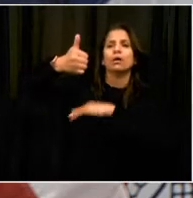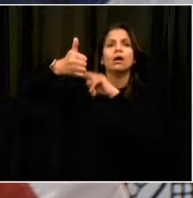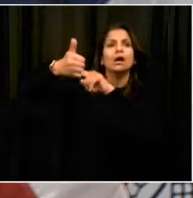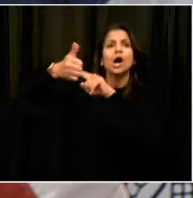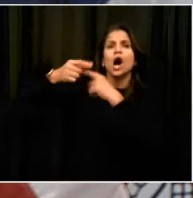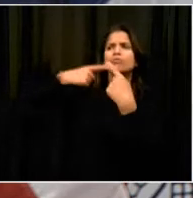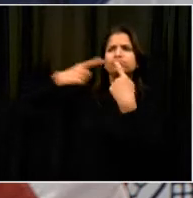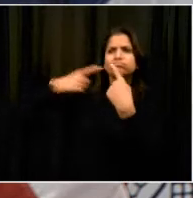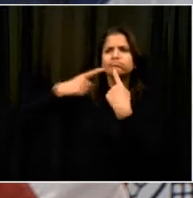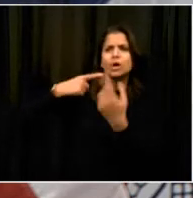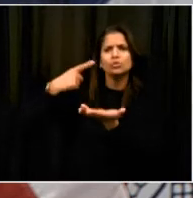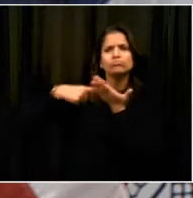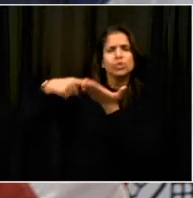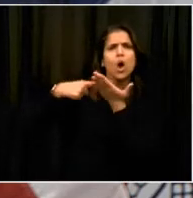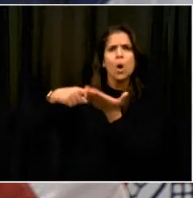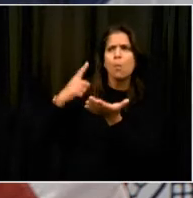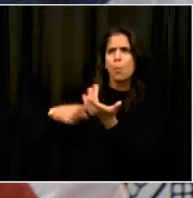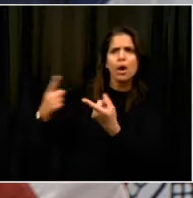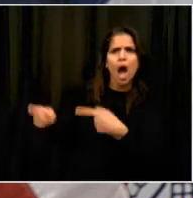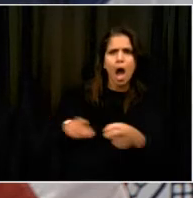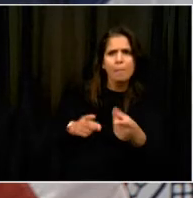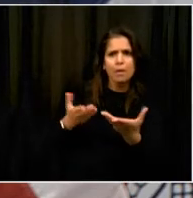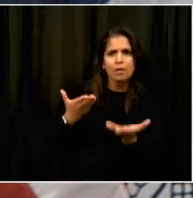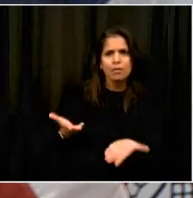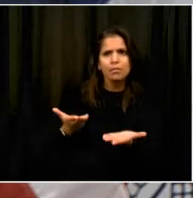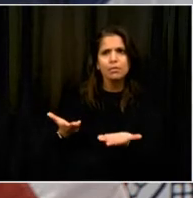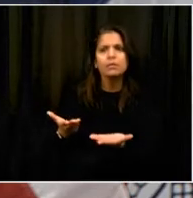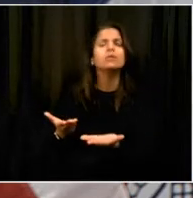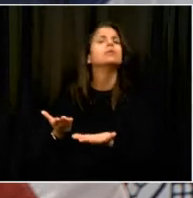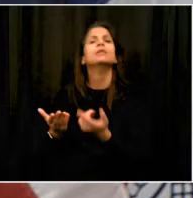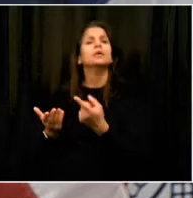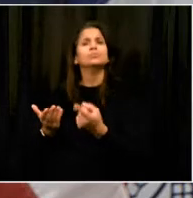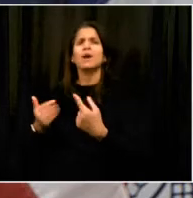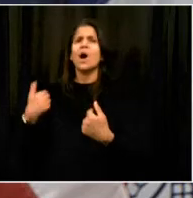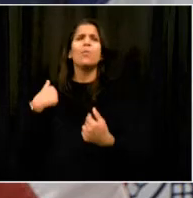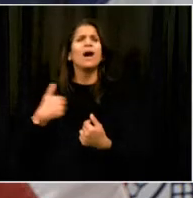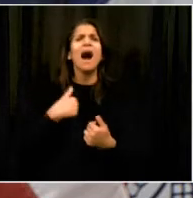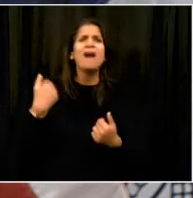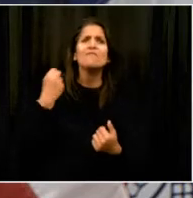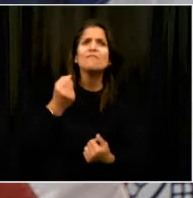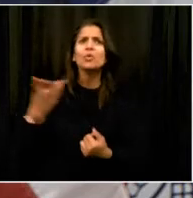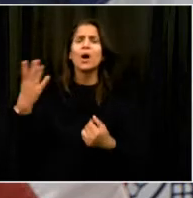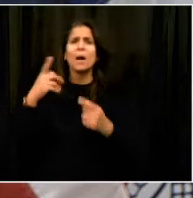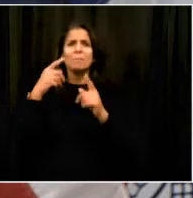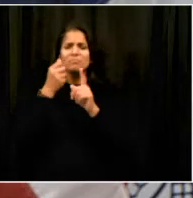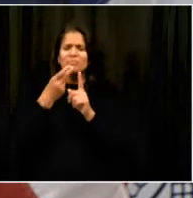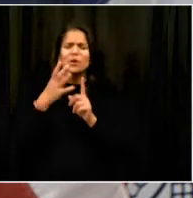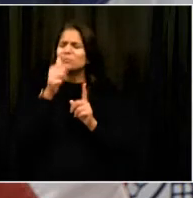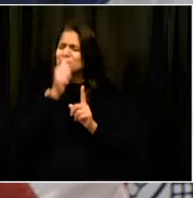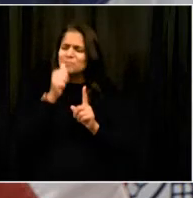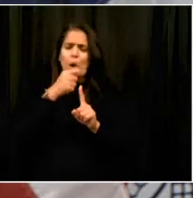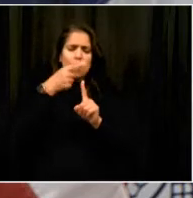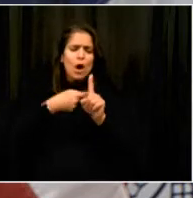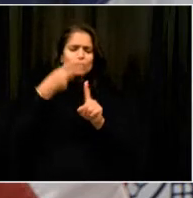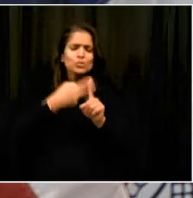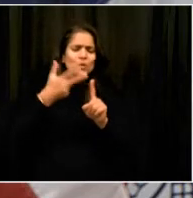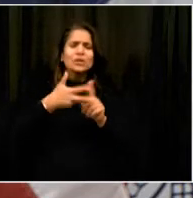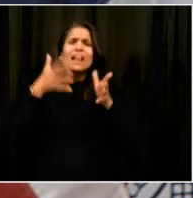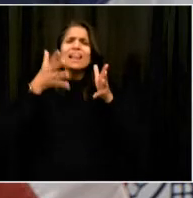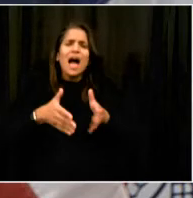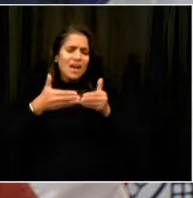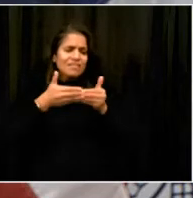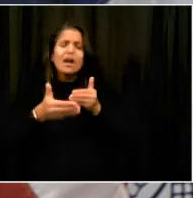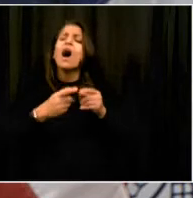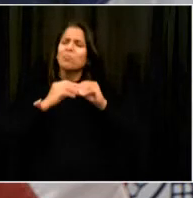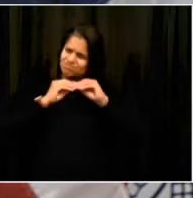for this last phase of fighting the coronavirus, that we can't take chances. We got to have that clear conversation again, and then it's up